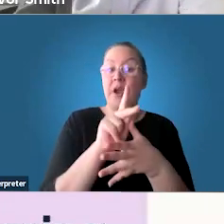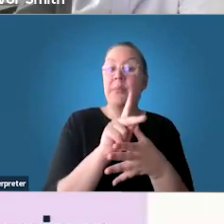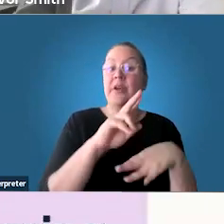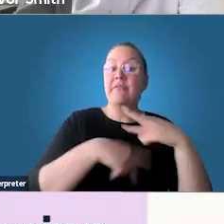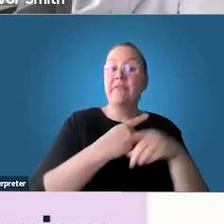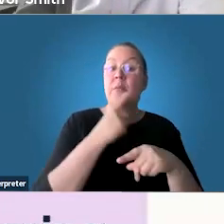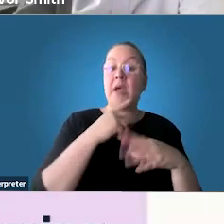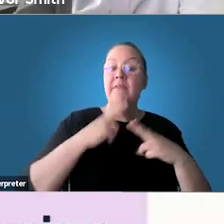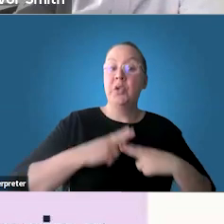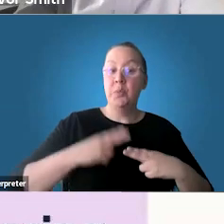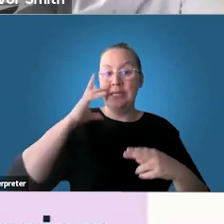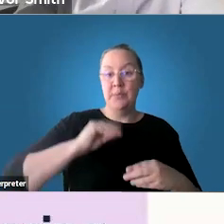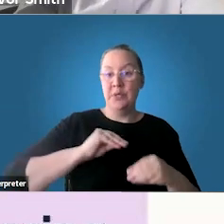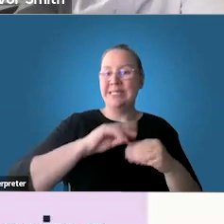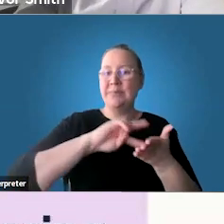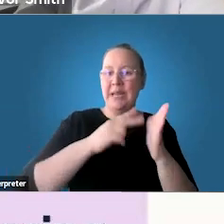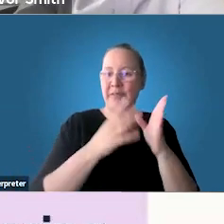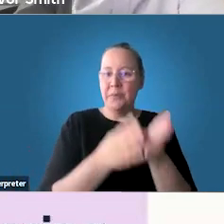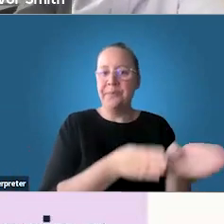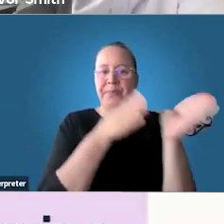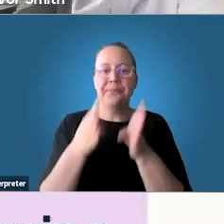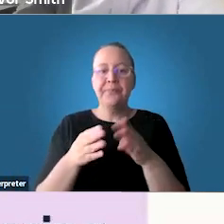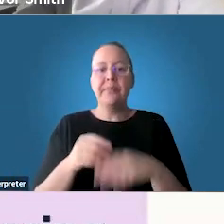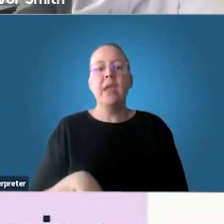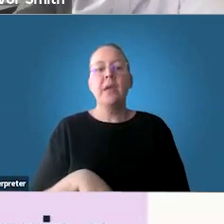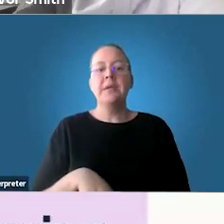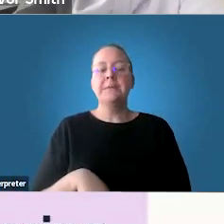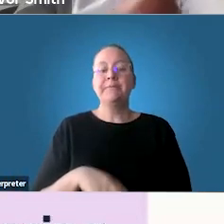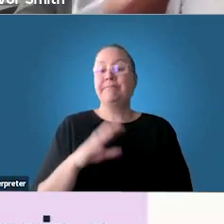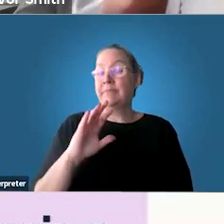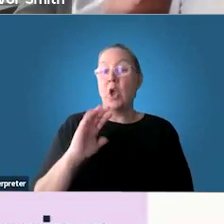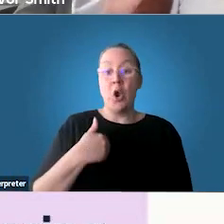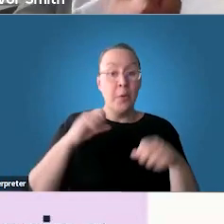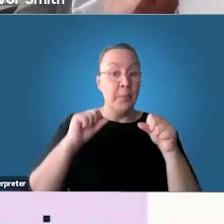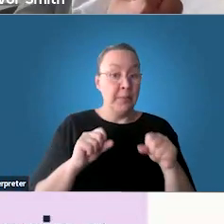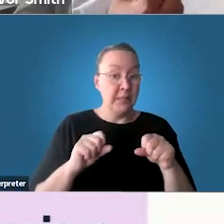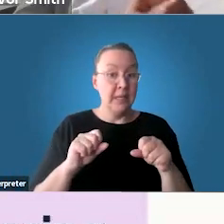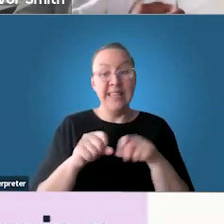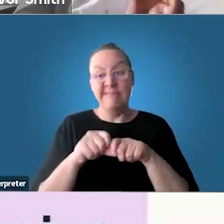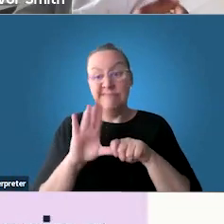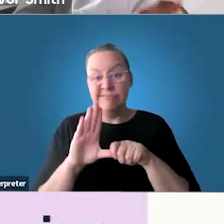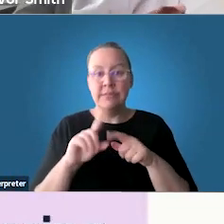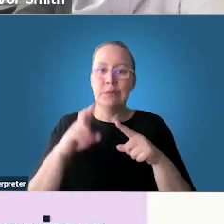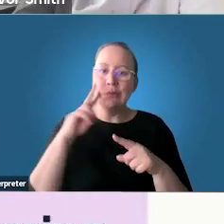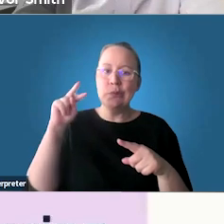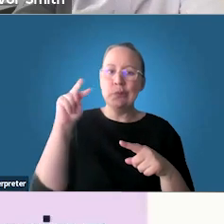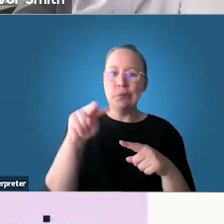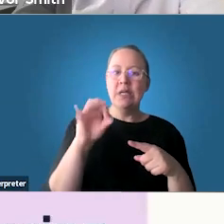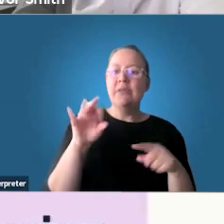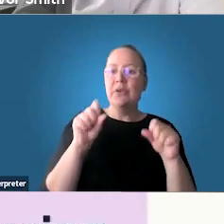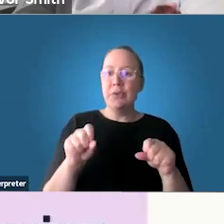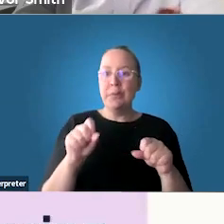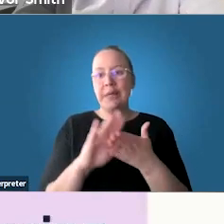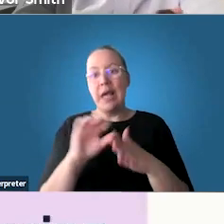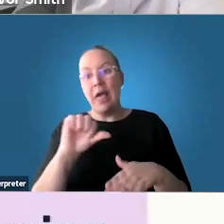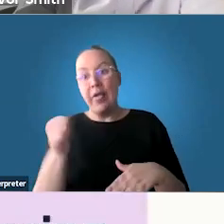is made meaningful. A second is from a historian, James Frazier, who says, our inability to look at things as if they could be